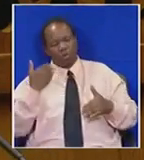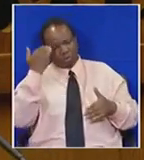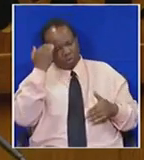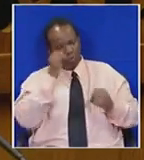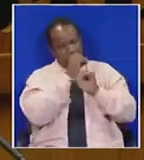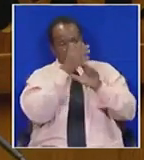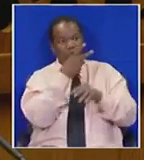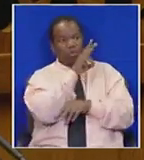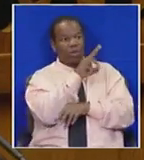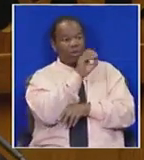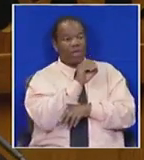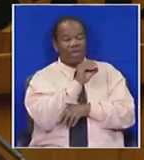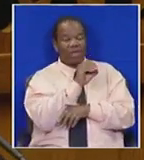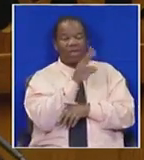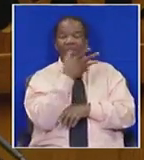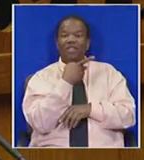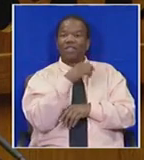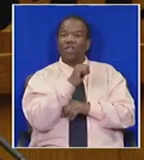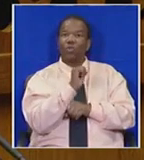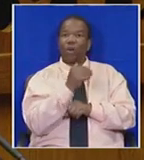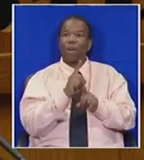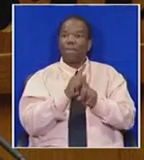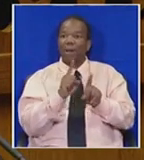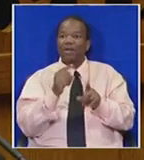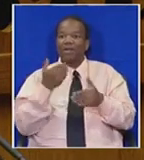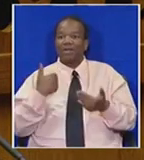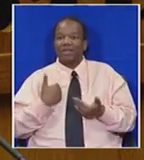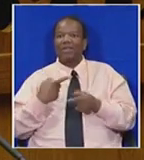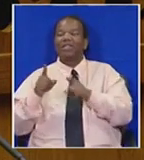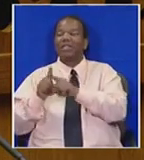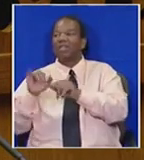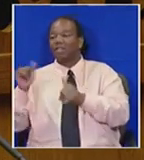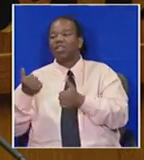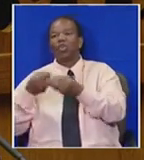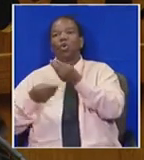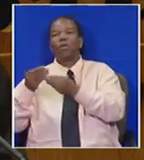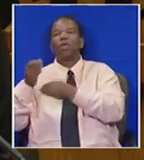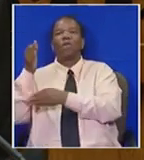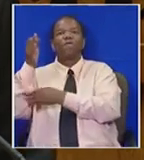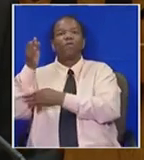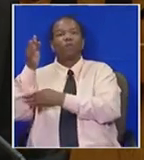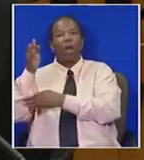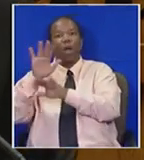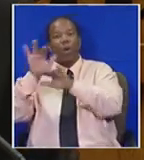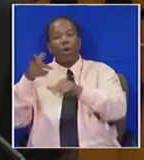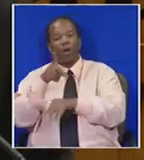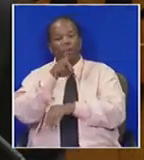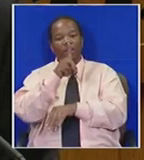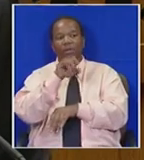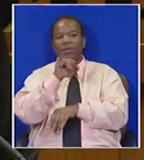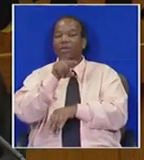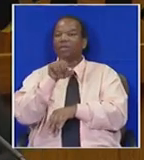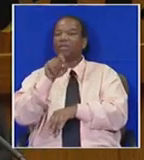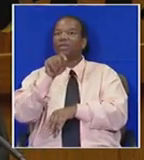century economy when competitors are building the economy of the future. The digital economy will be a key driver